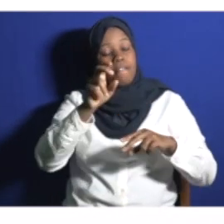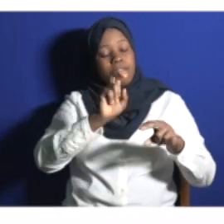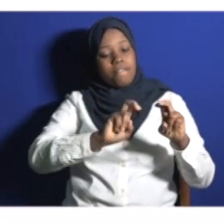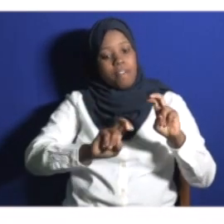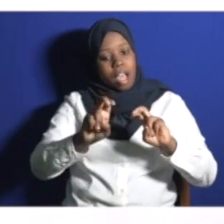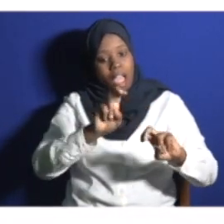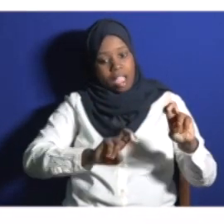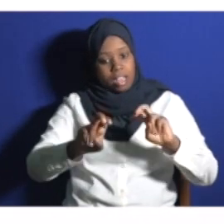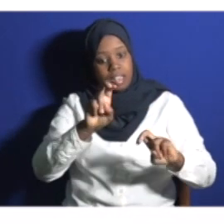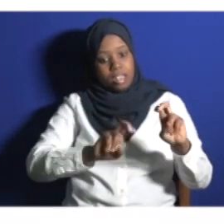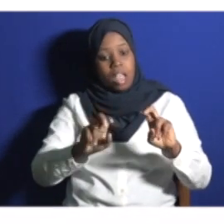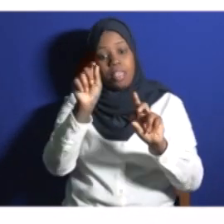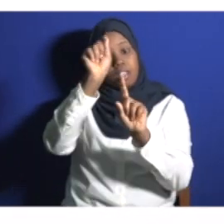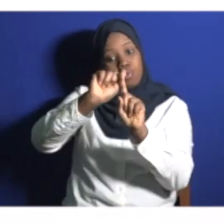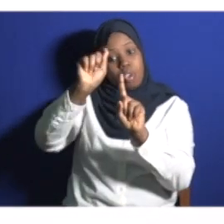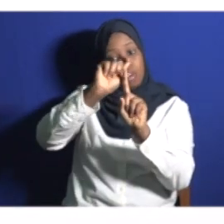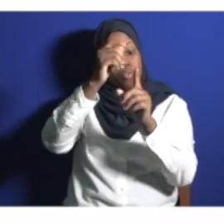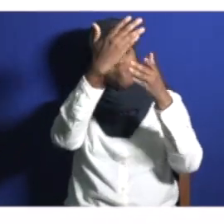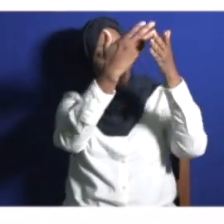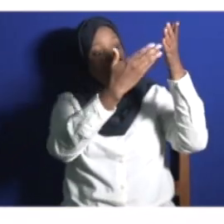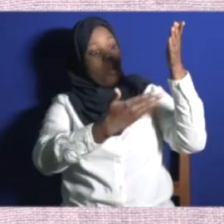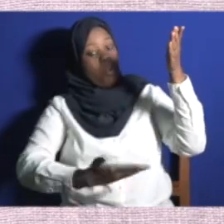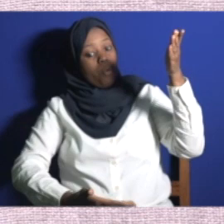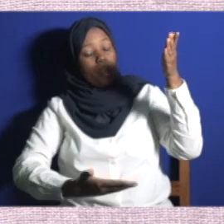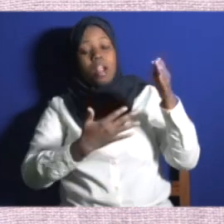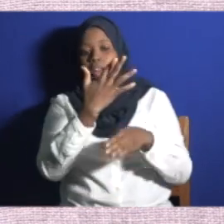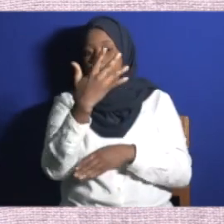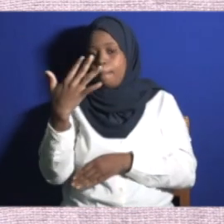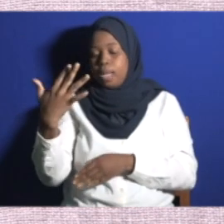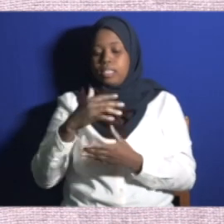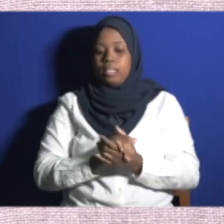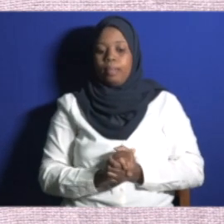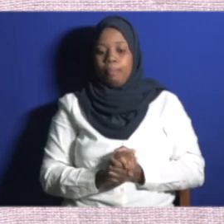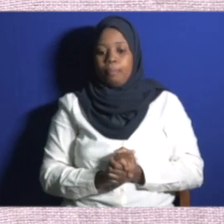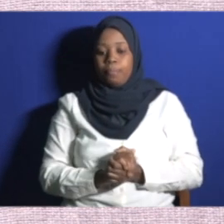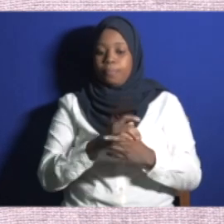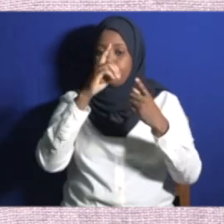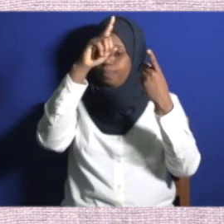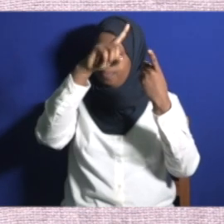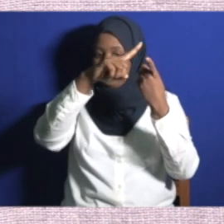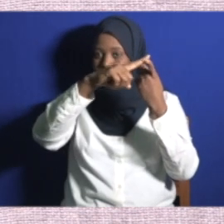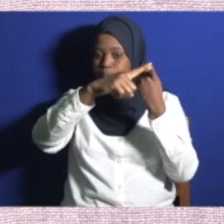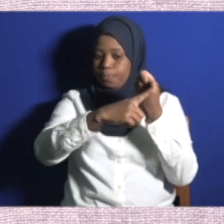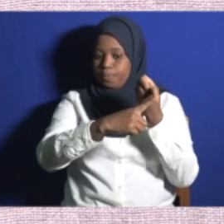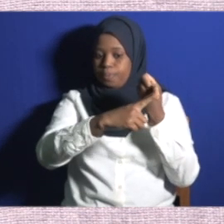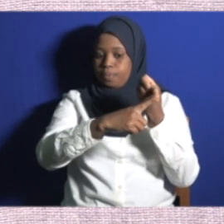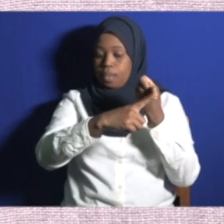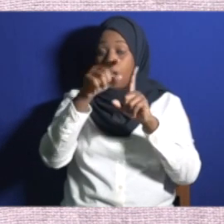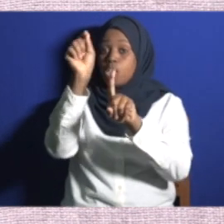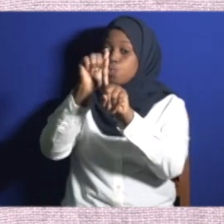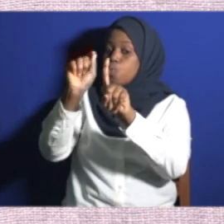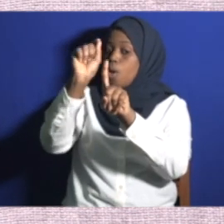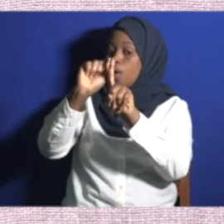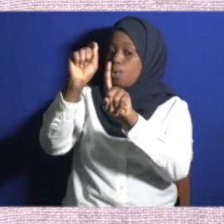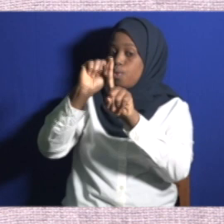Find the square root of the following numbers. Number 1, square root of 81.